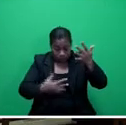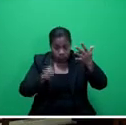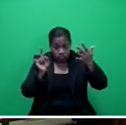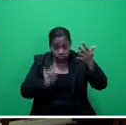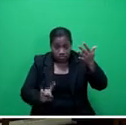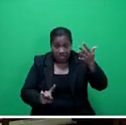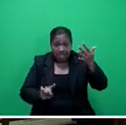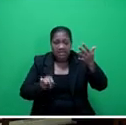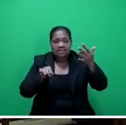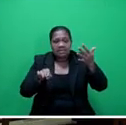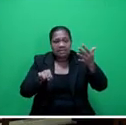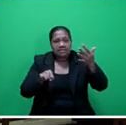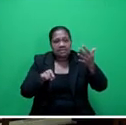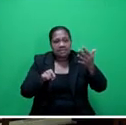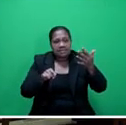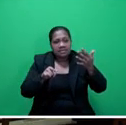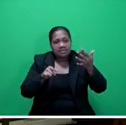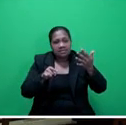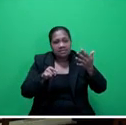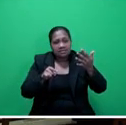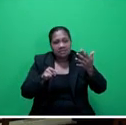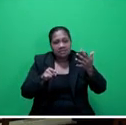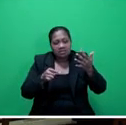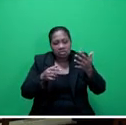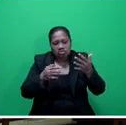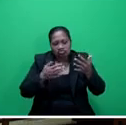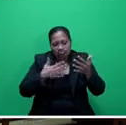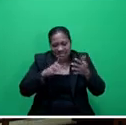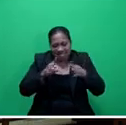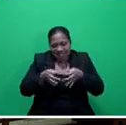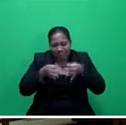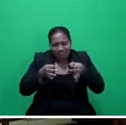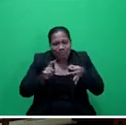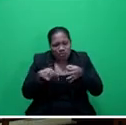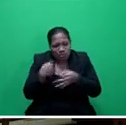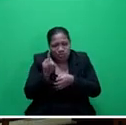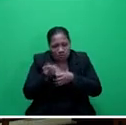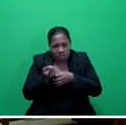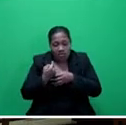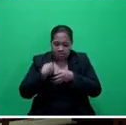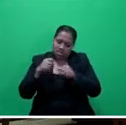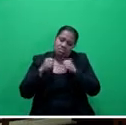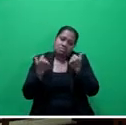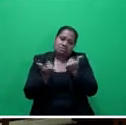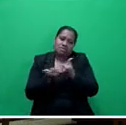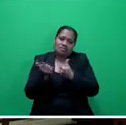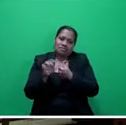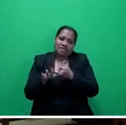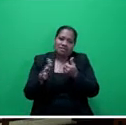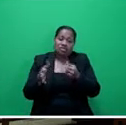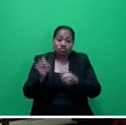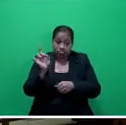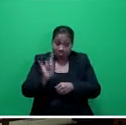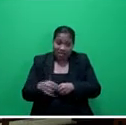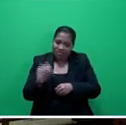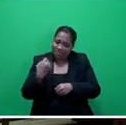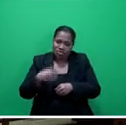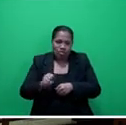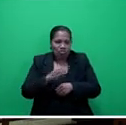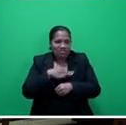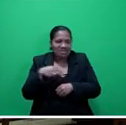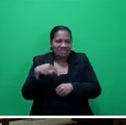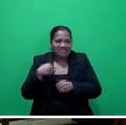there's a request that it be made tomorrow, and I have agreed to that. So there won't be a